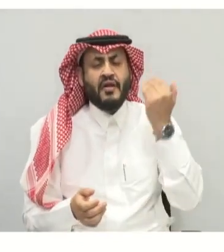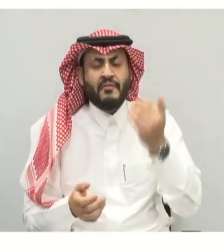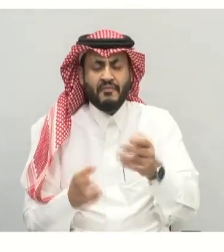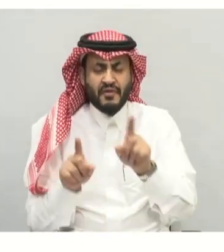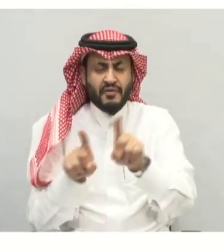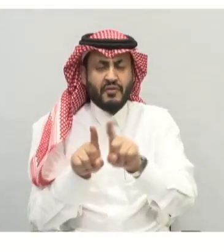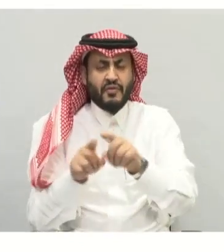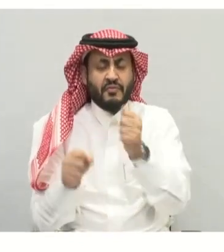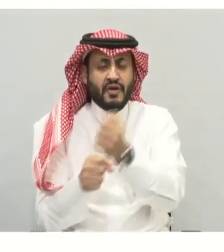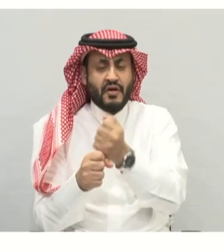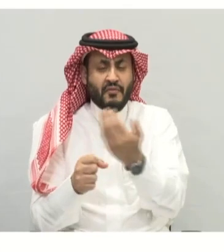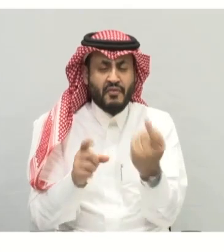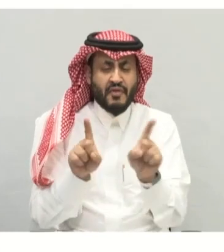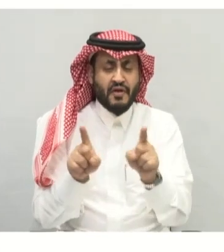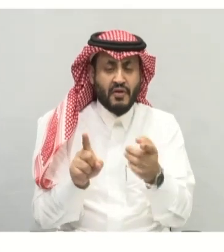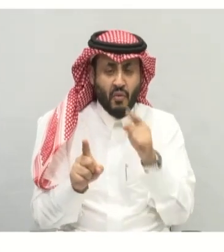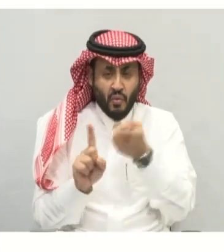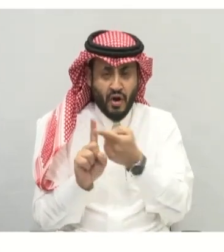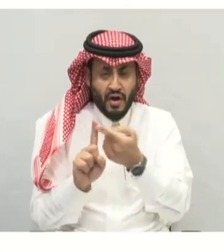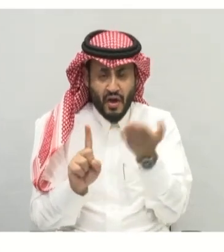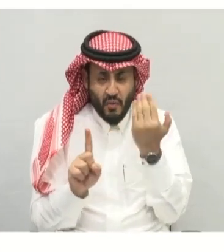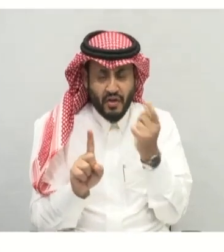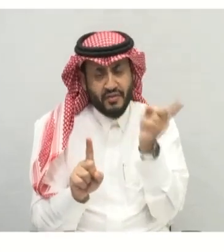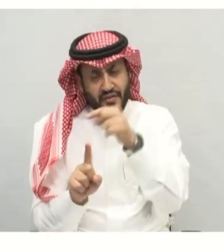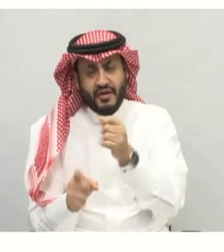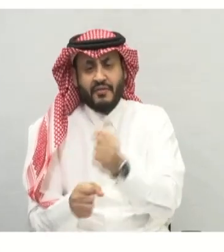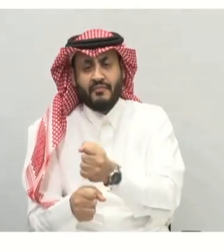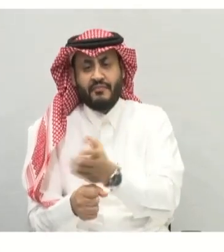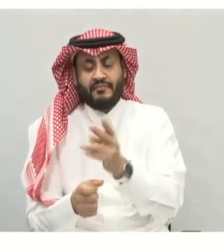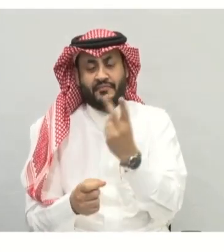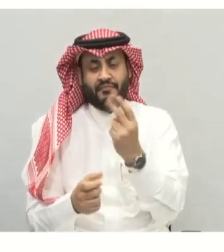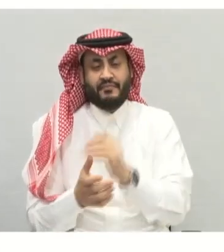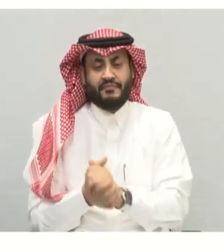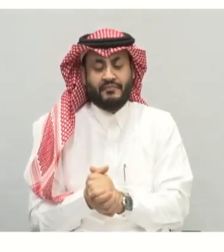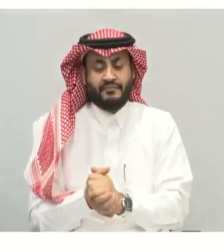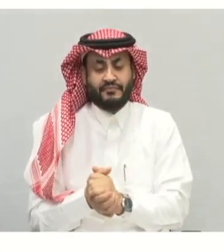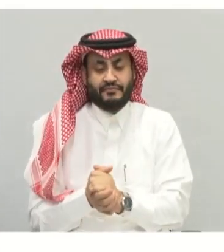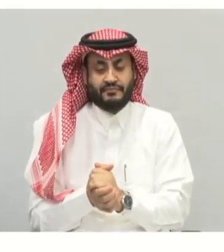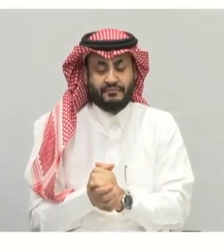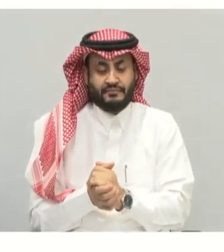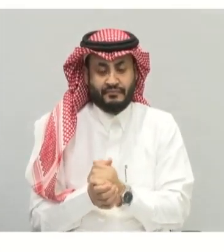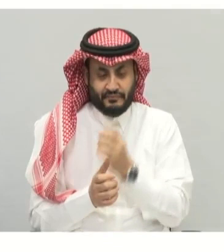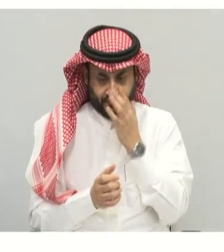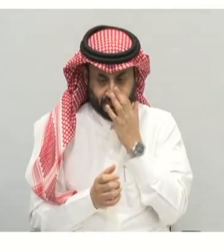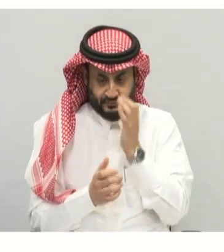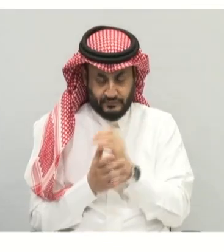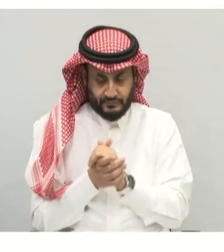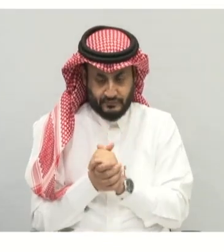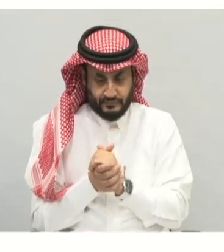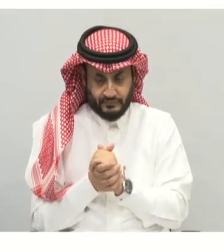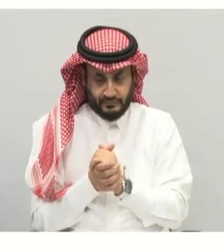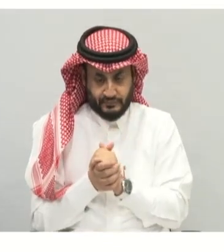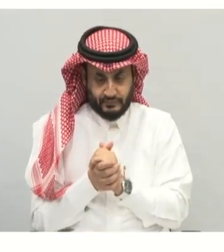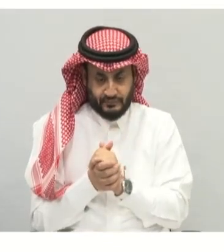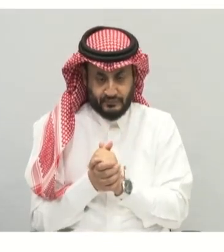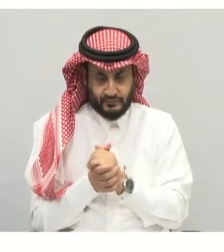action happened in the best and just to do this we had some Expressions that help us and in